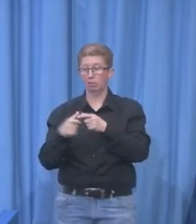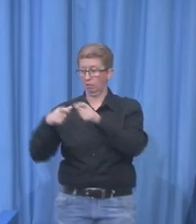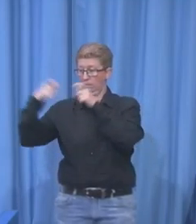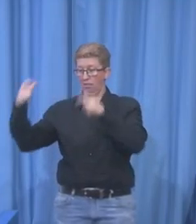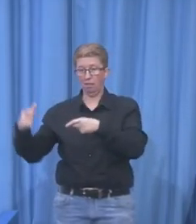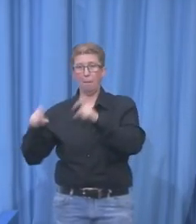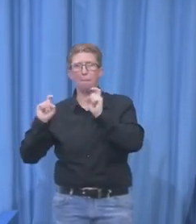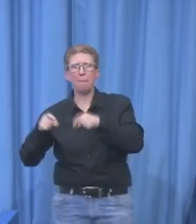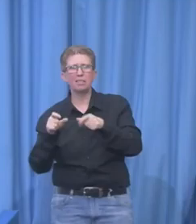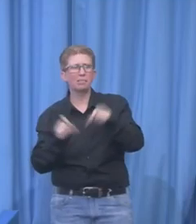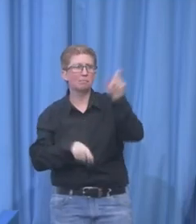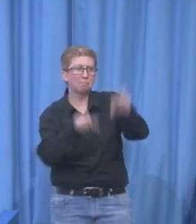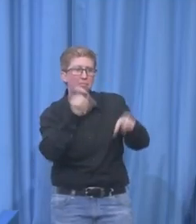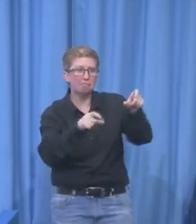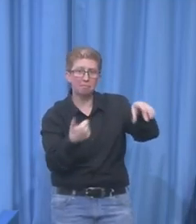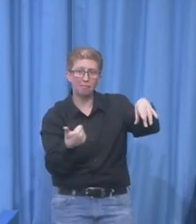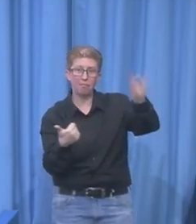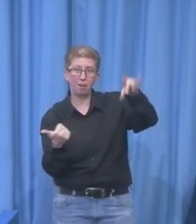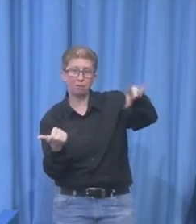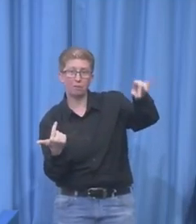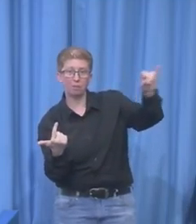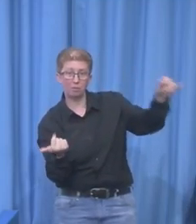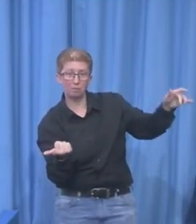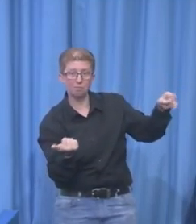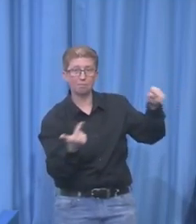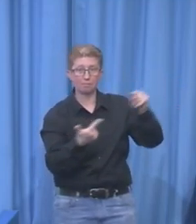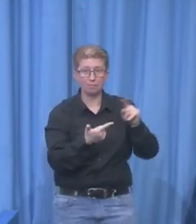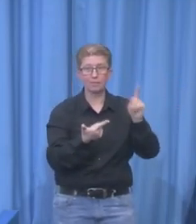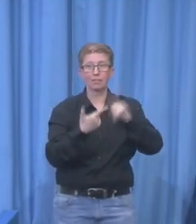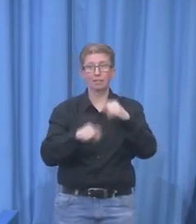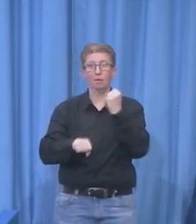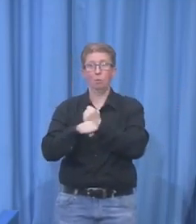barrier, another barrier to overcome? What's your